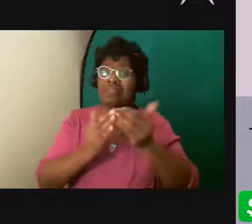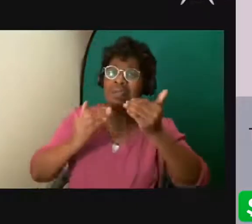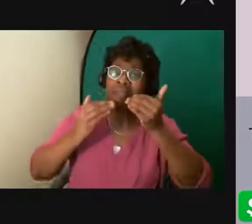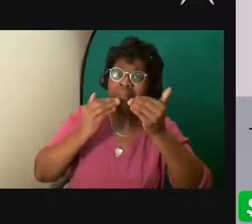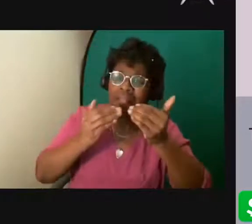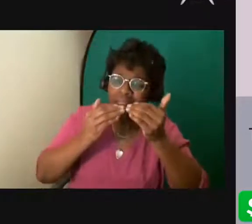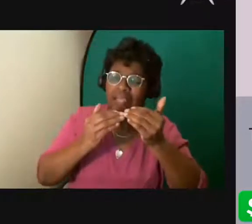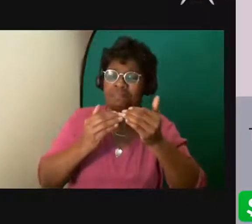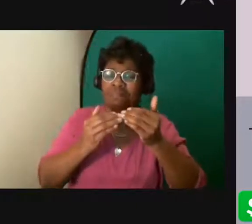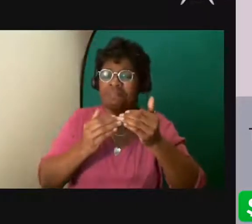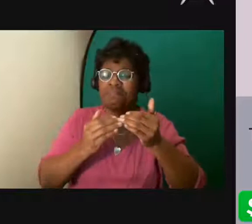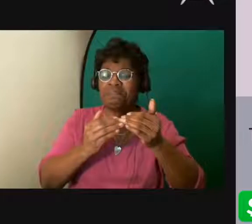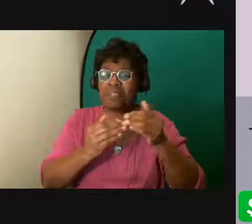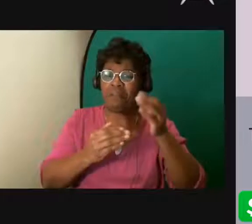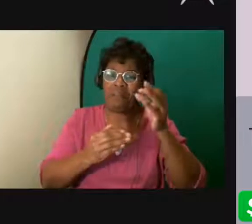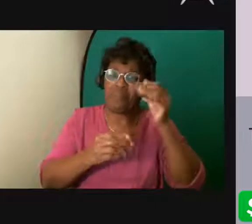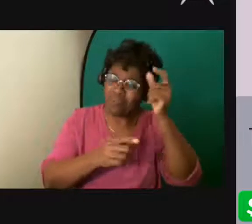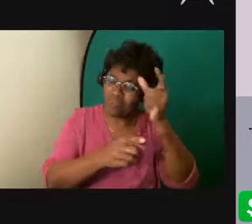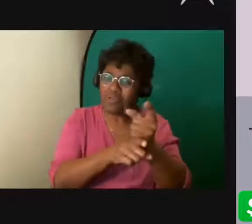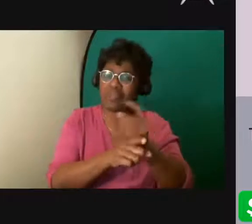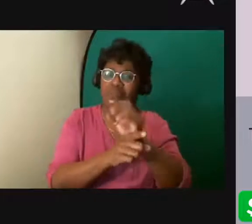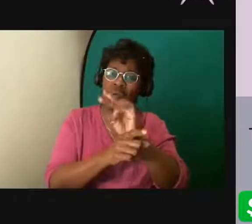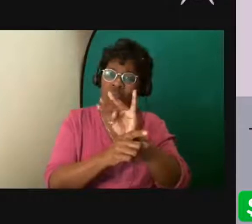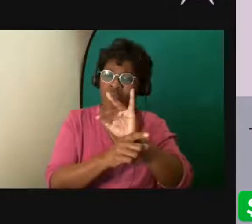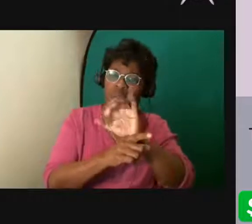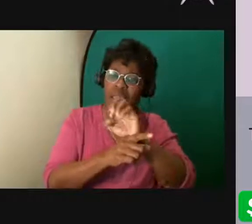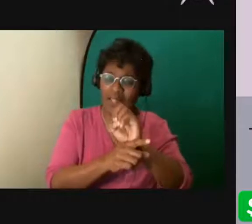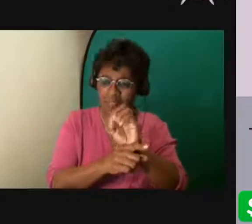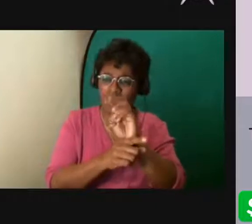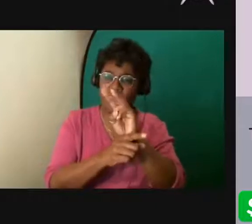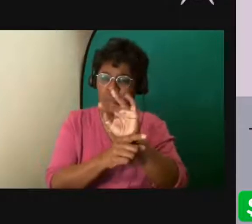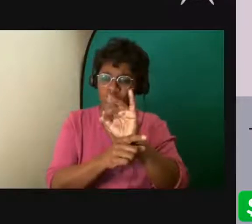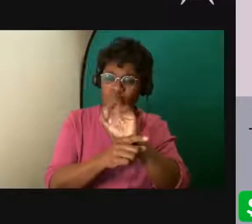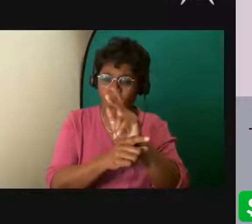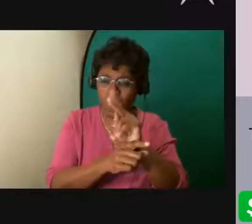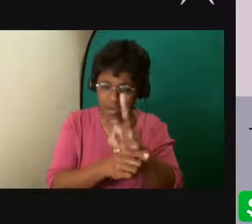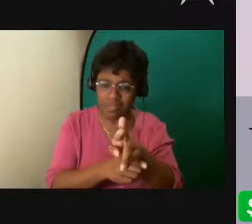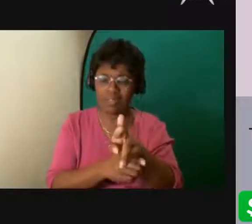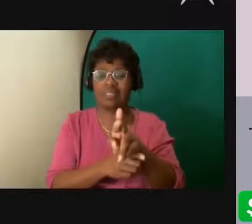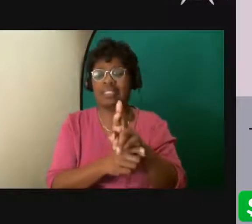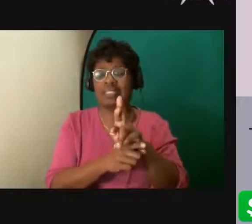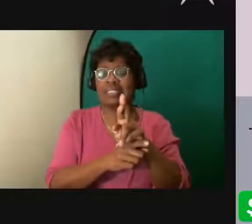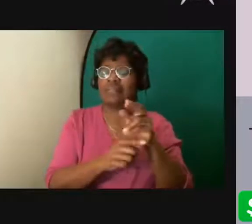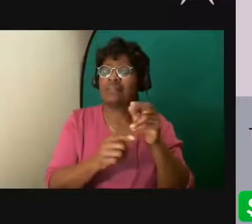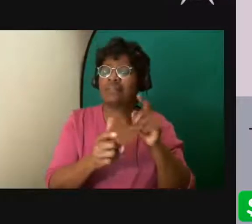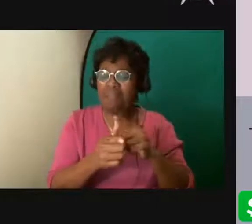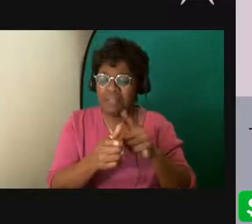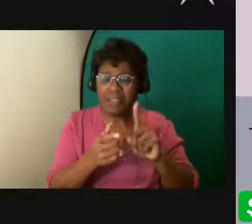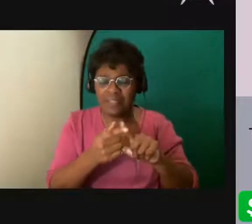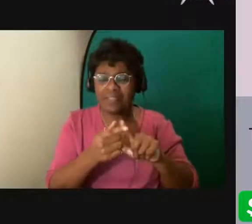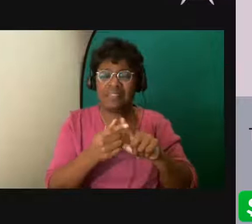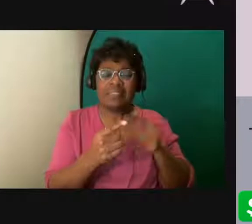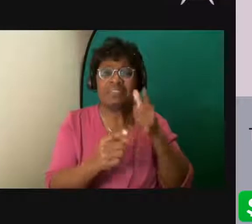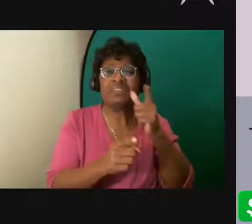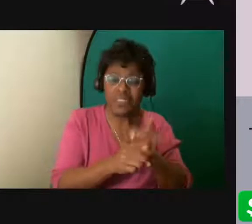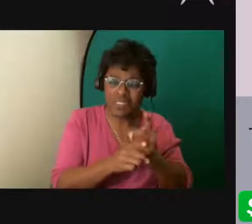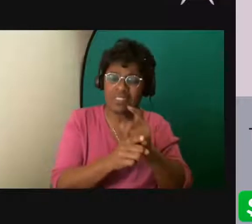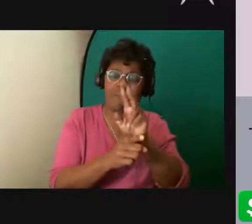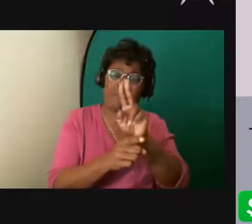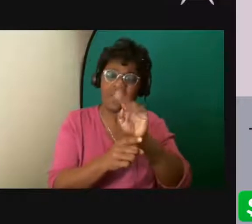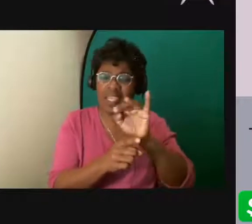an amazing worship leader. I want to shout out Lady Vanique White, Sister Vanique White,